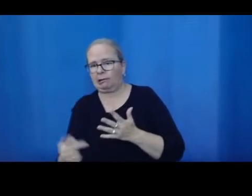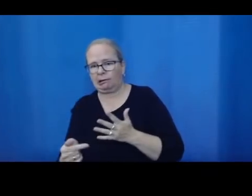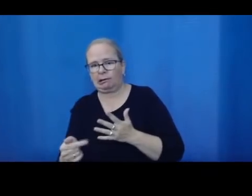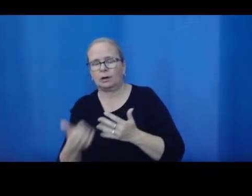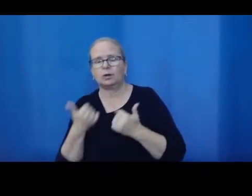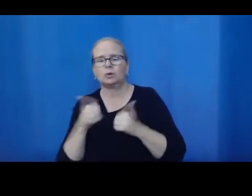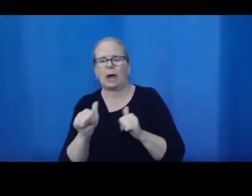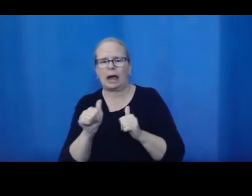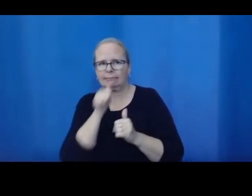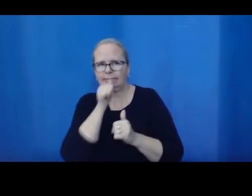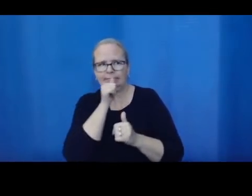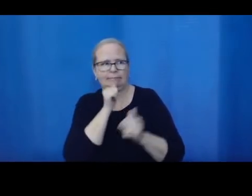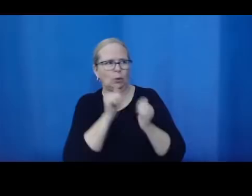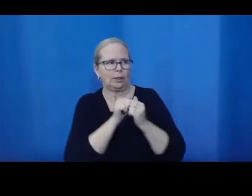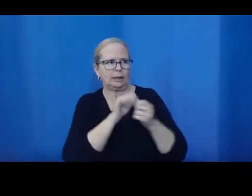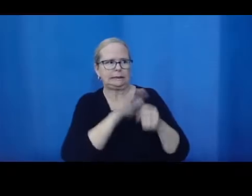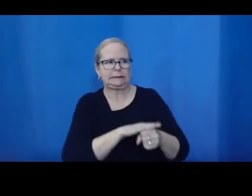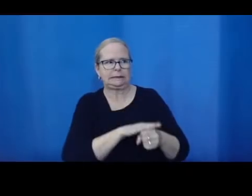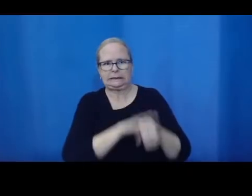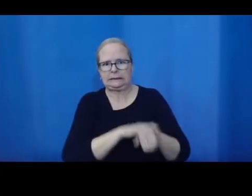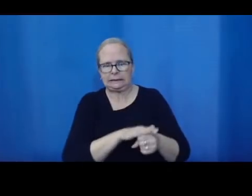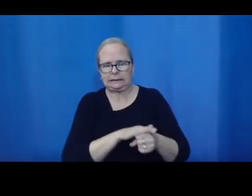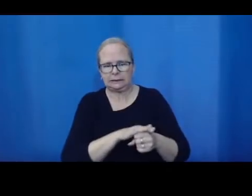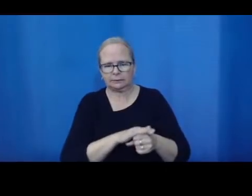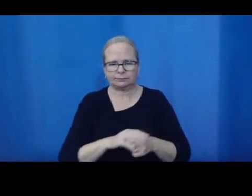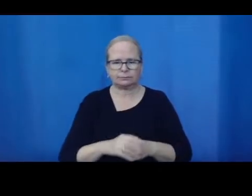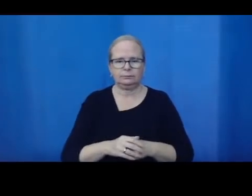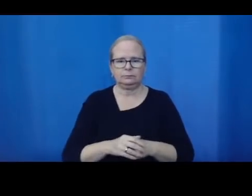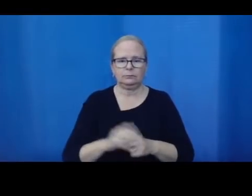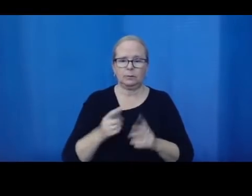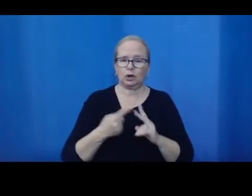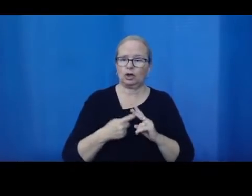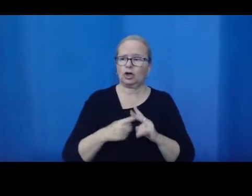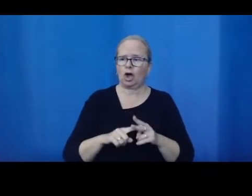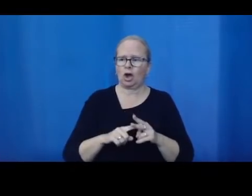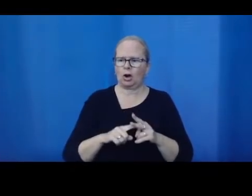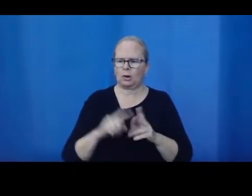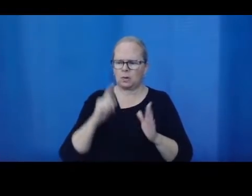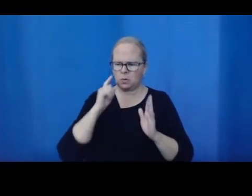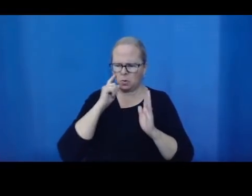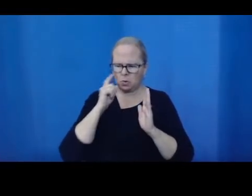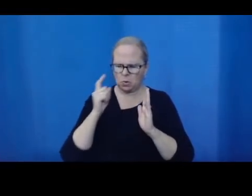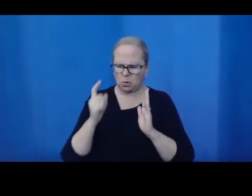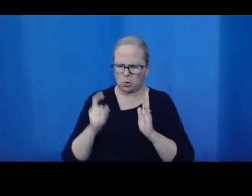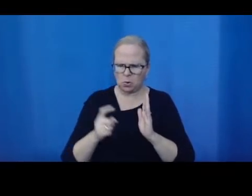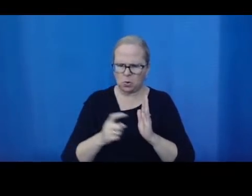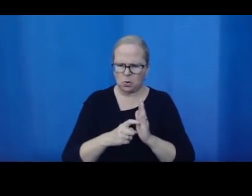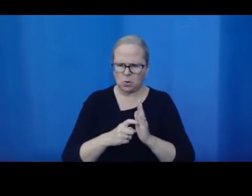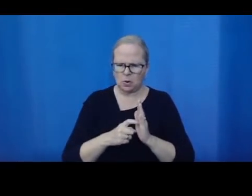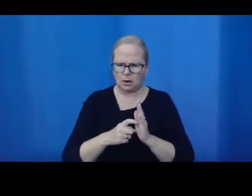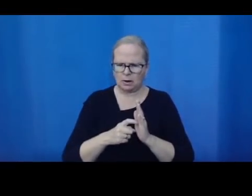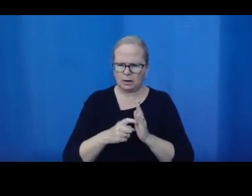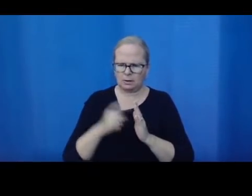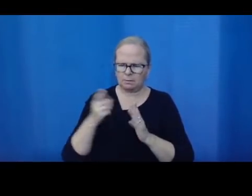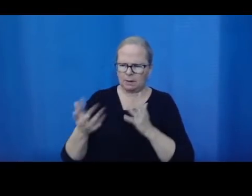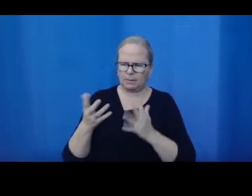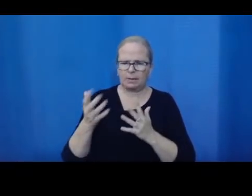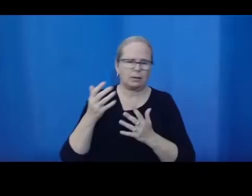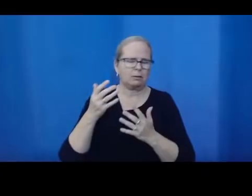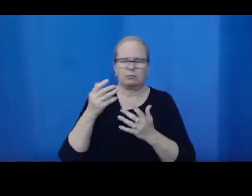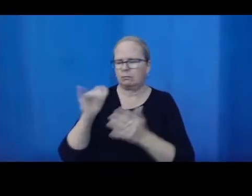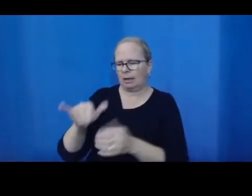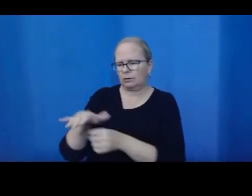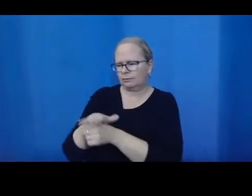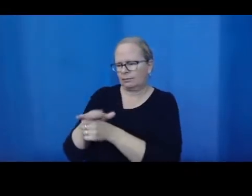notice maybe these things are happening too much, that's when you reach out, right? Because it can get to a point where it gets